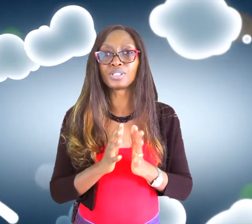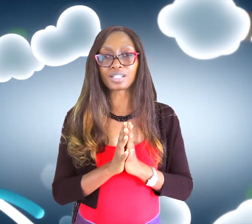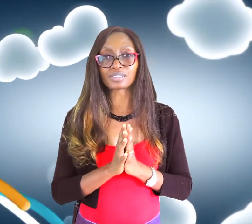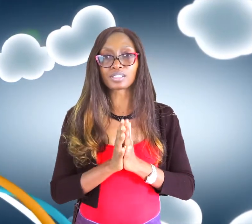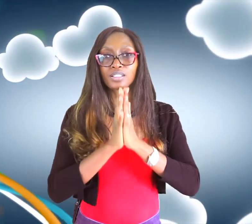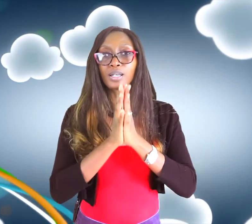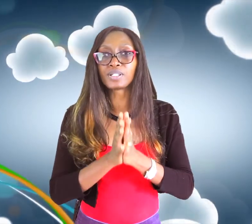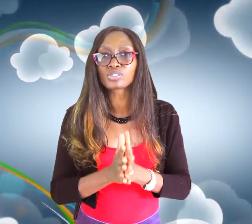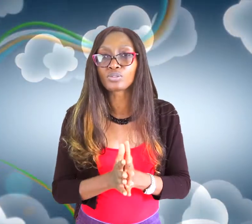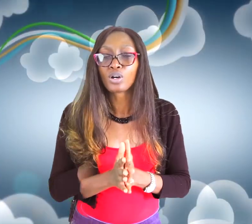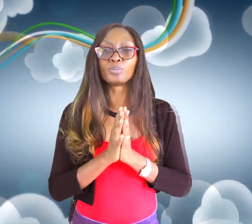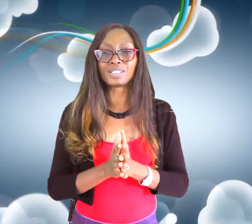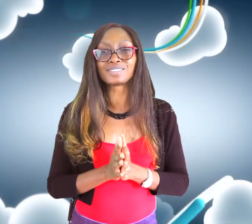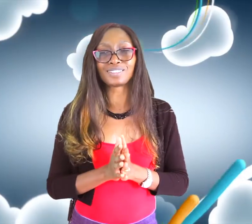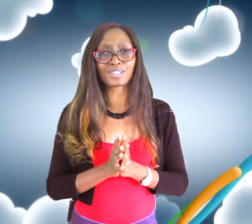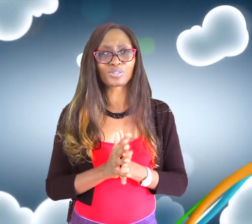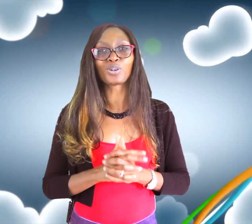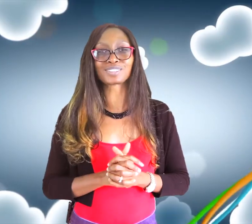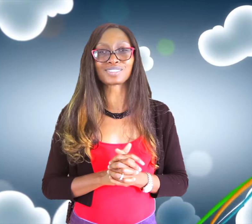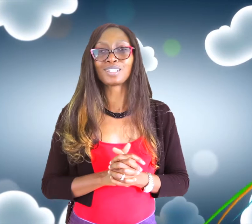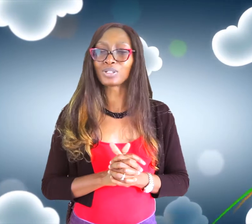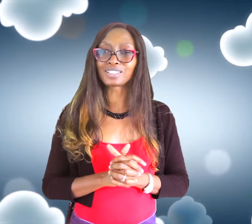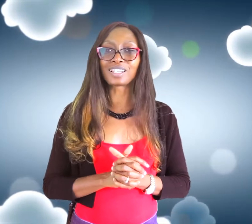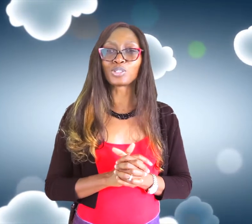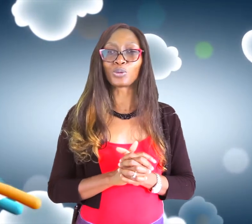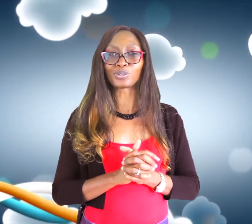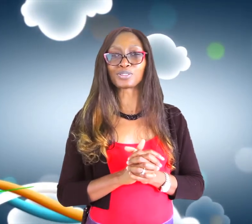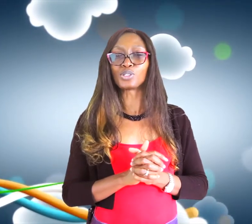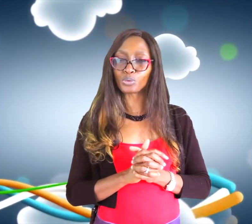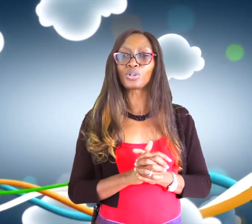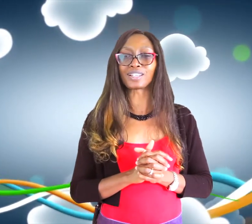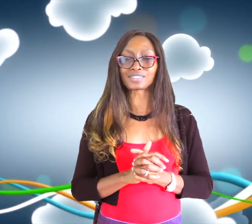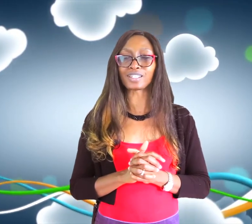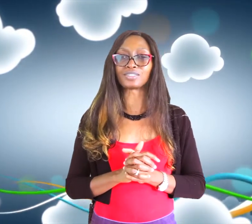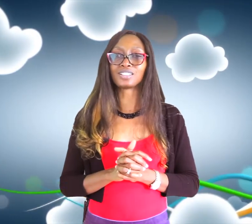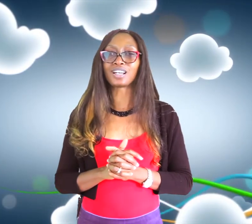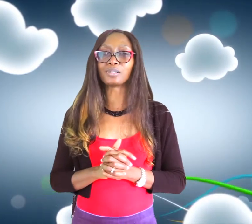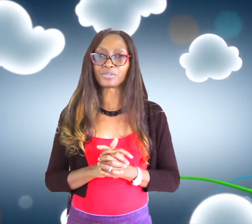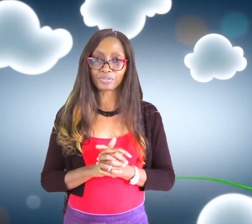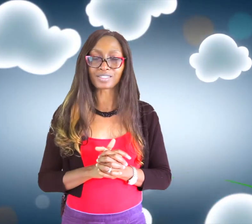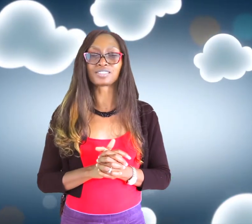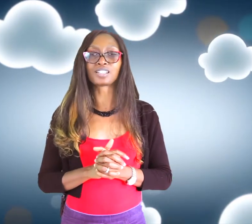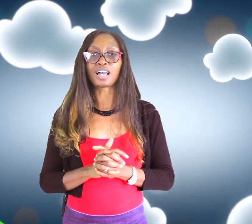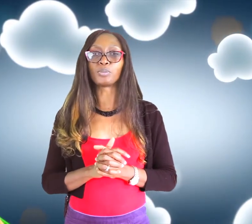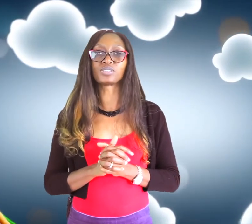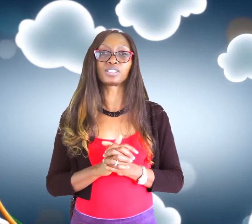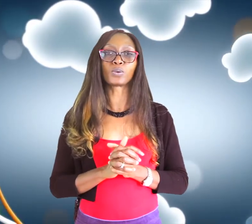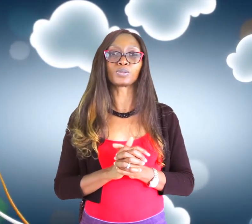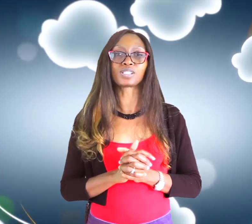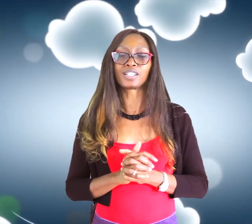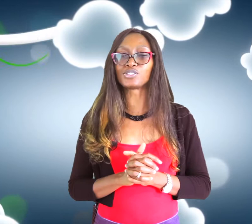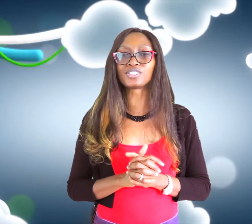place of obedience, a place of humility. And of course, whether they like you or not, you will excel and be first